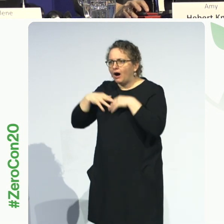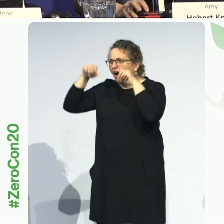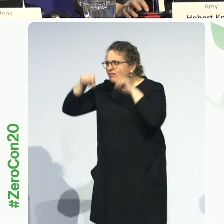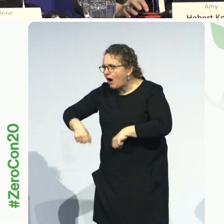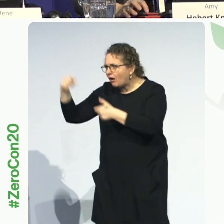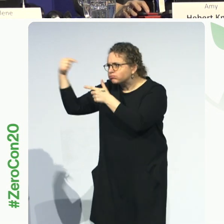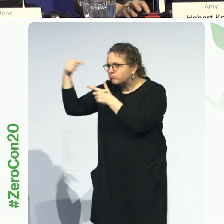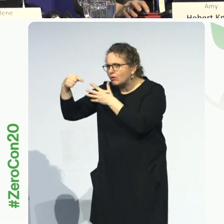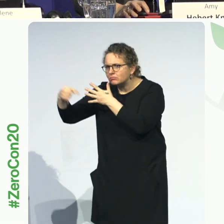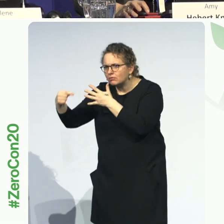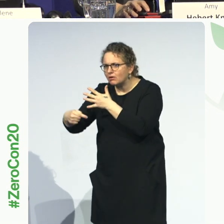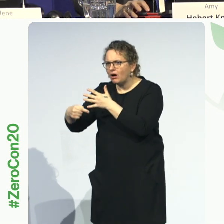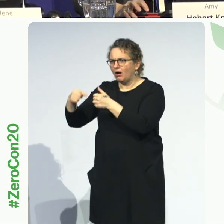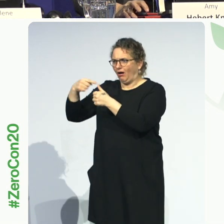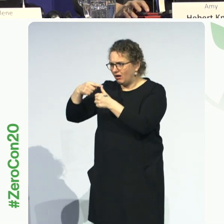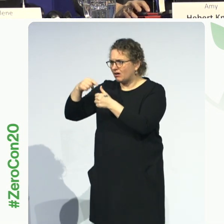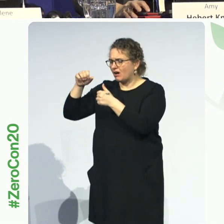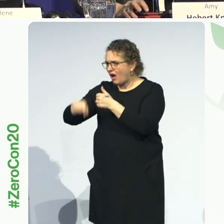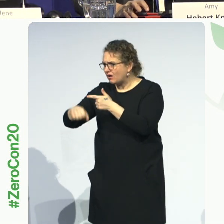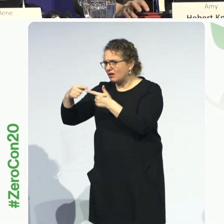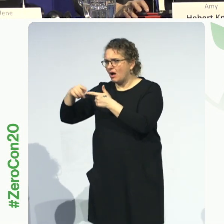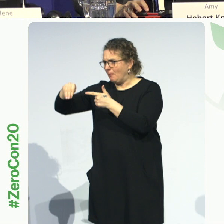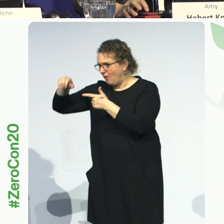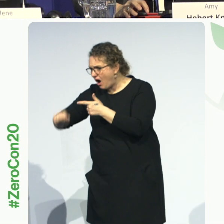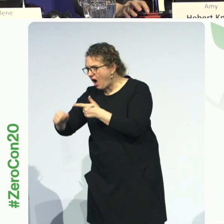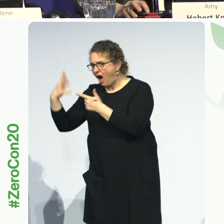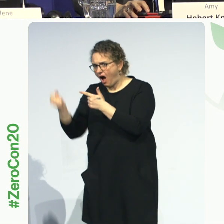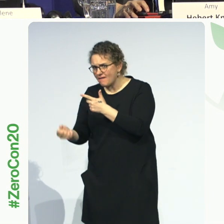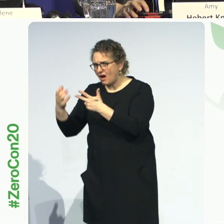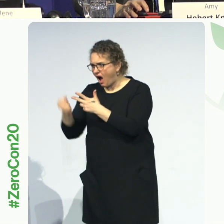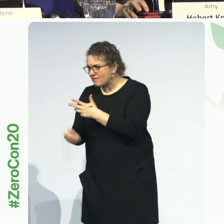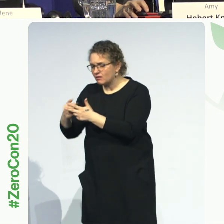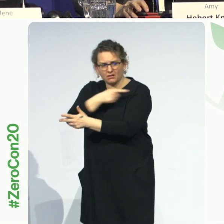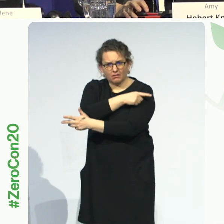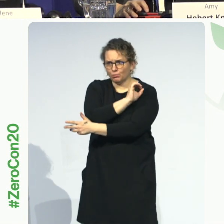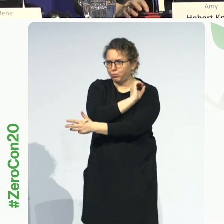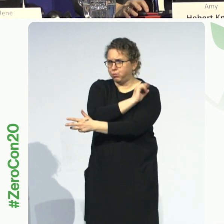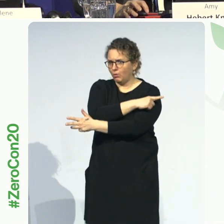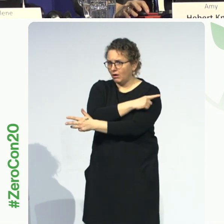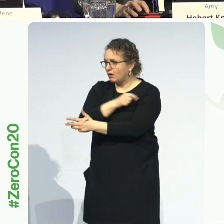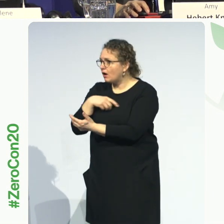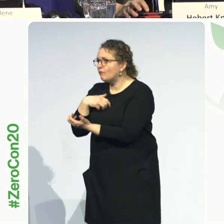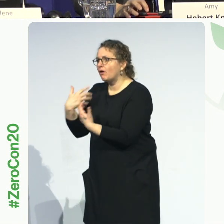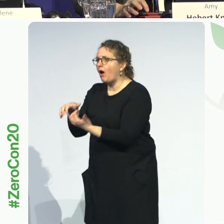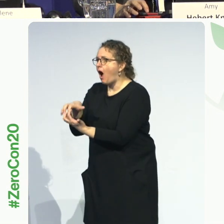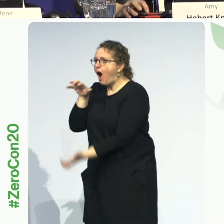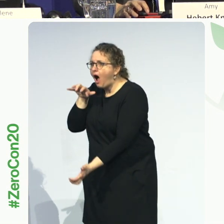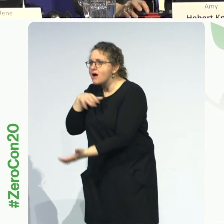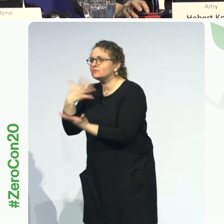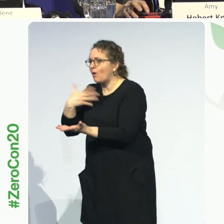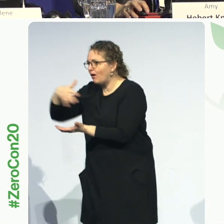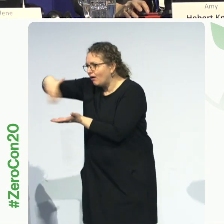were coming to the United States. But the Chinese deaf interns will complete their first year in the